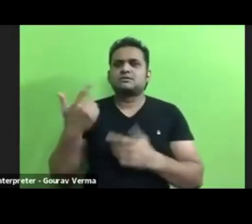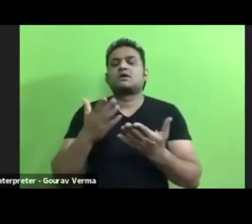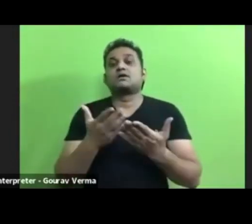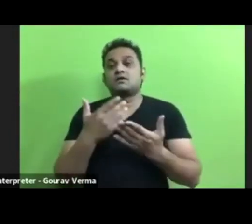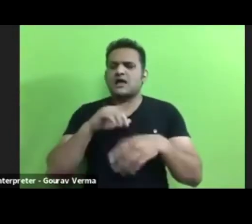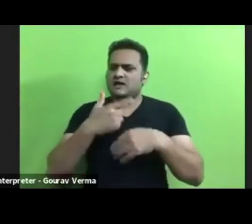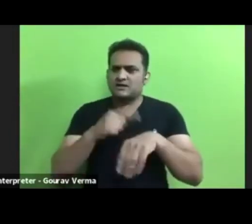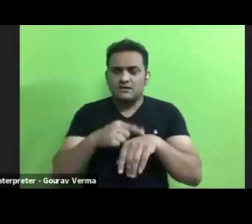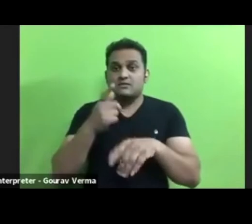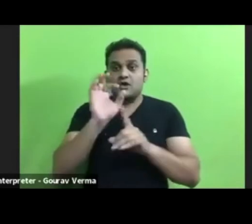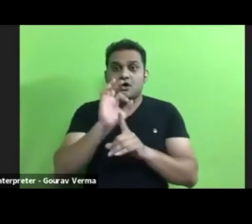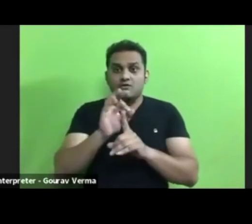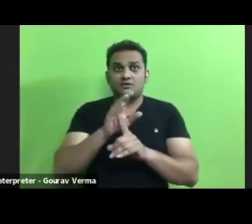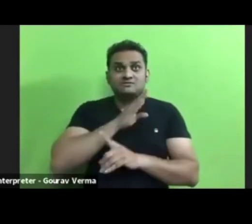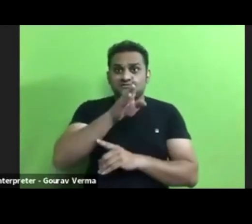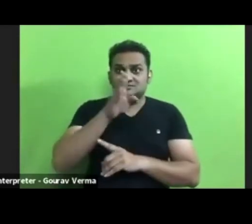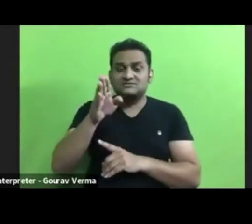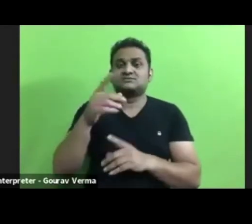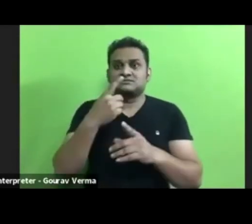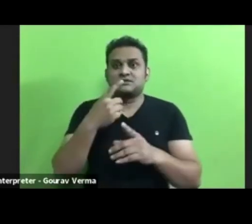to an office of people who he admires,